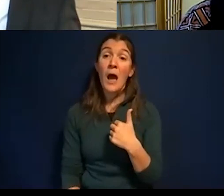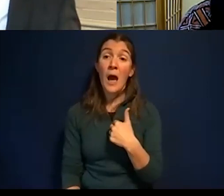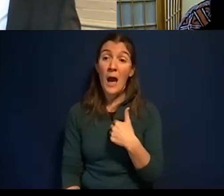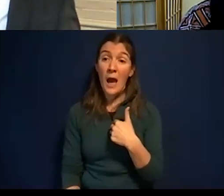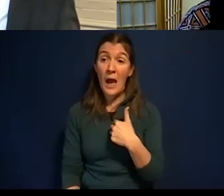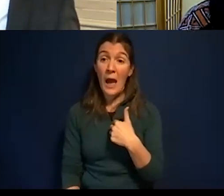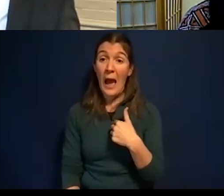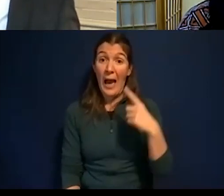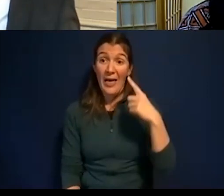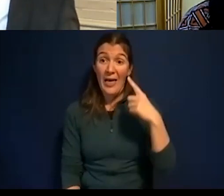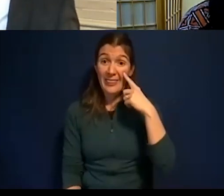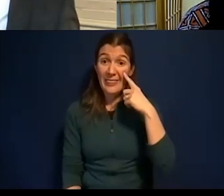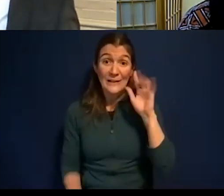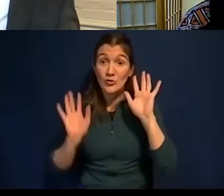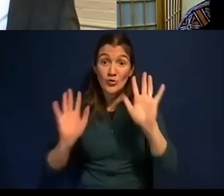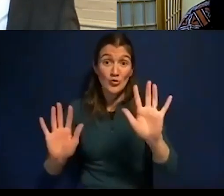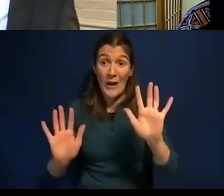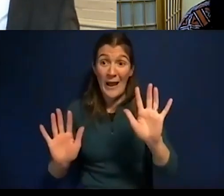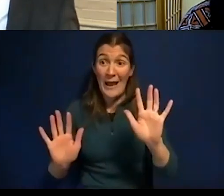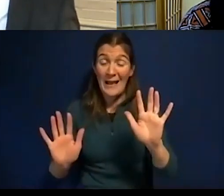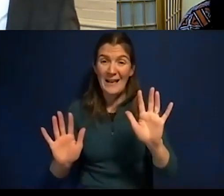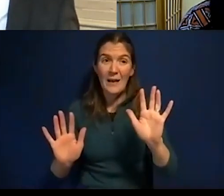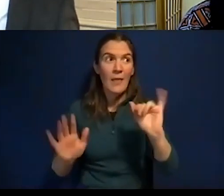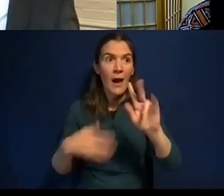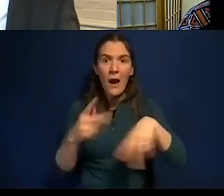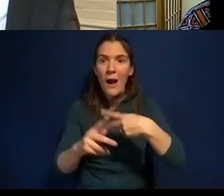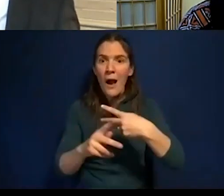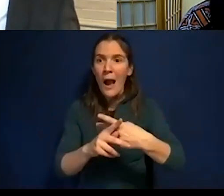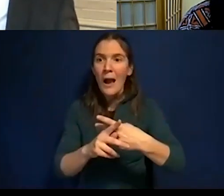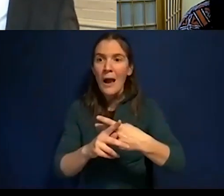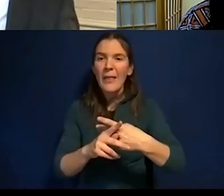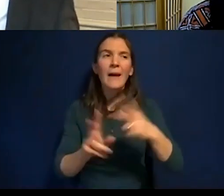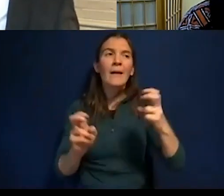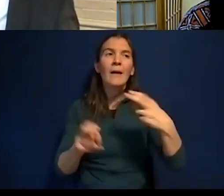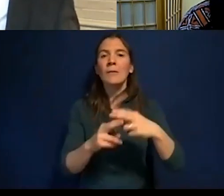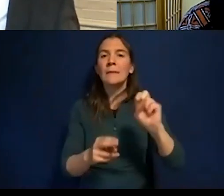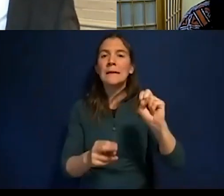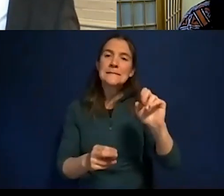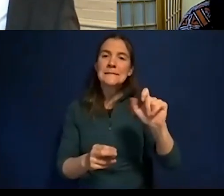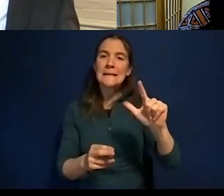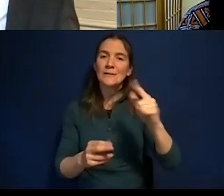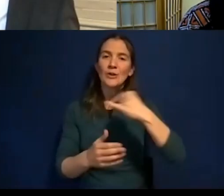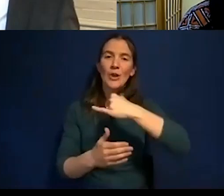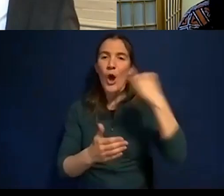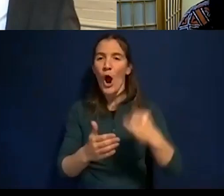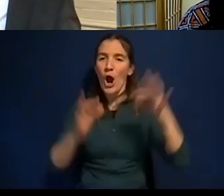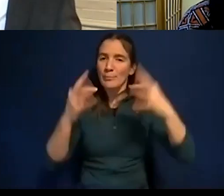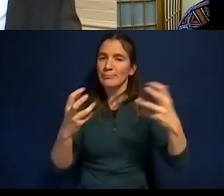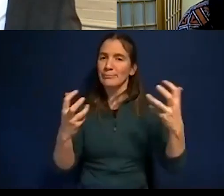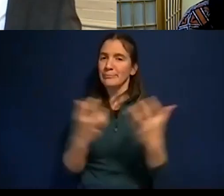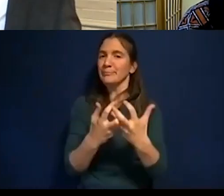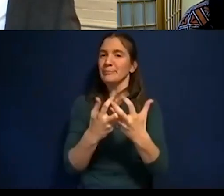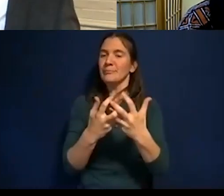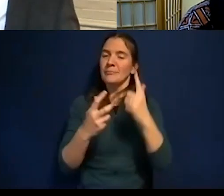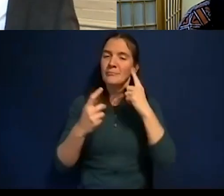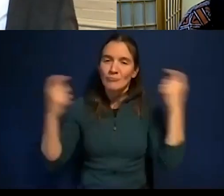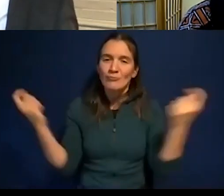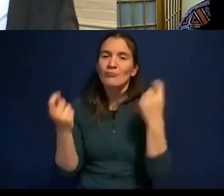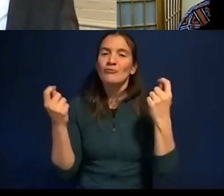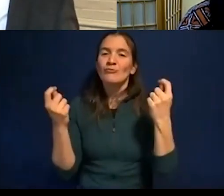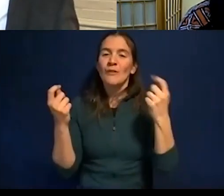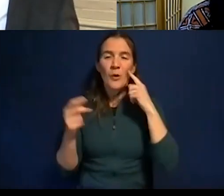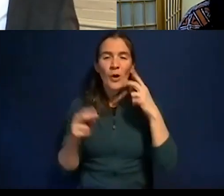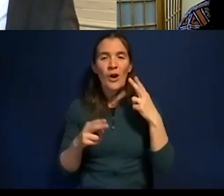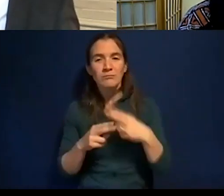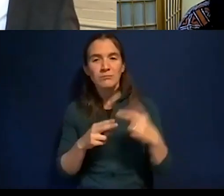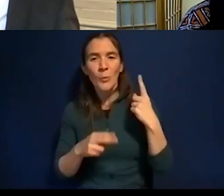I think it's great, just the type of seasonal art that a community like Brattleboro can rally around, especially